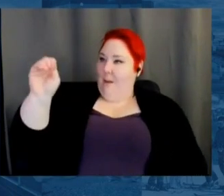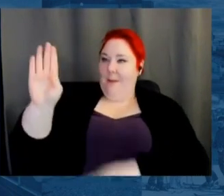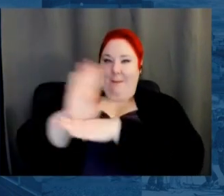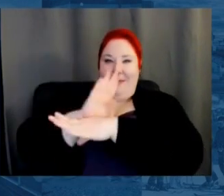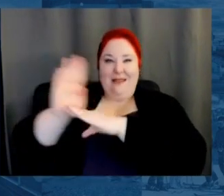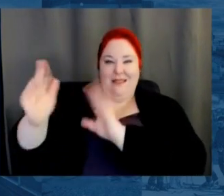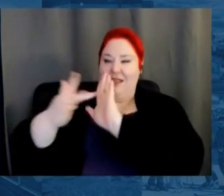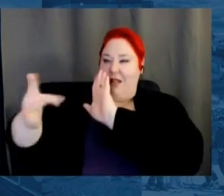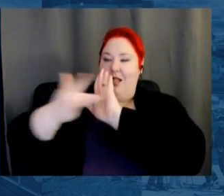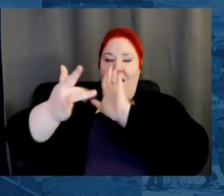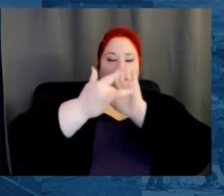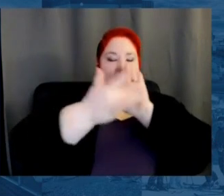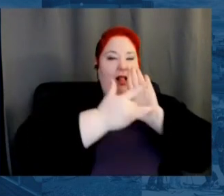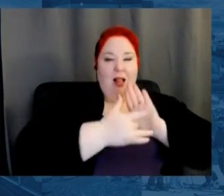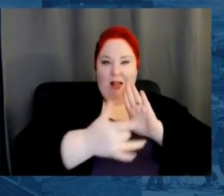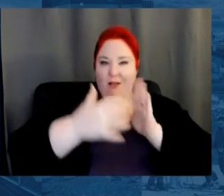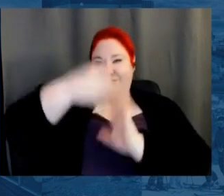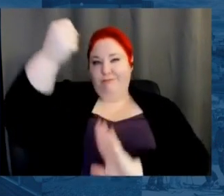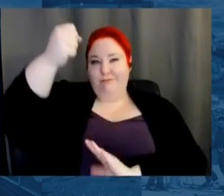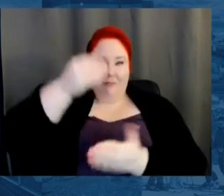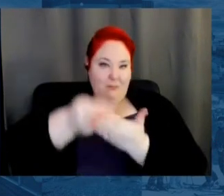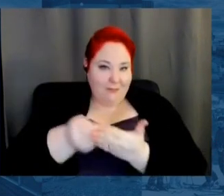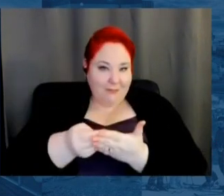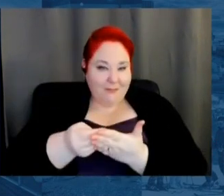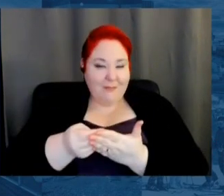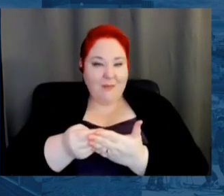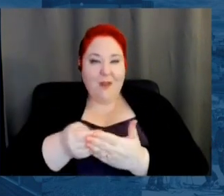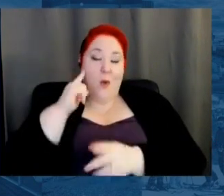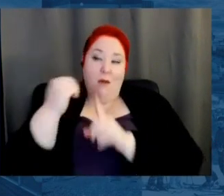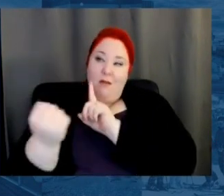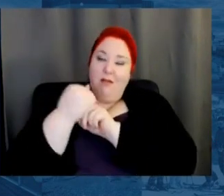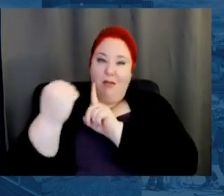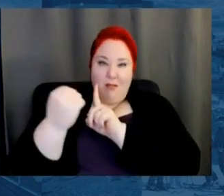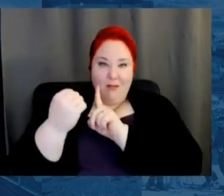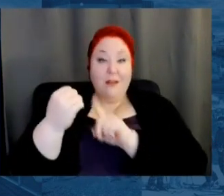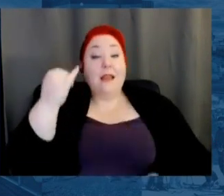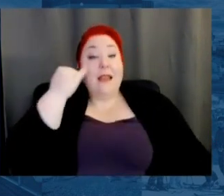misleading New Yorkers. Because if we didn't fight for New Yorkers,